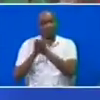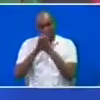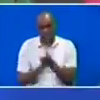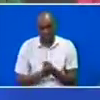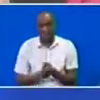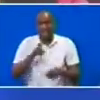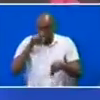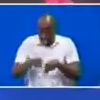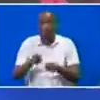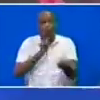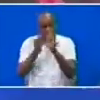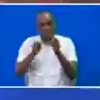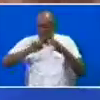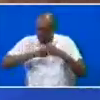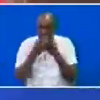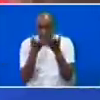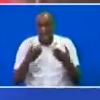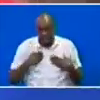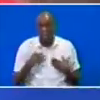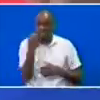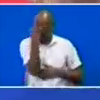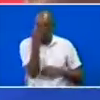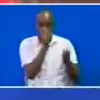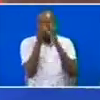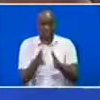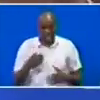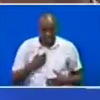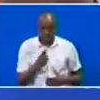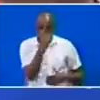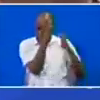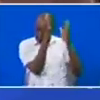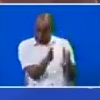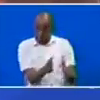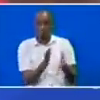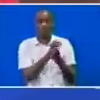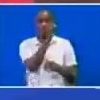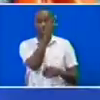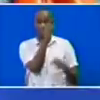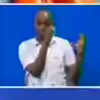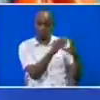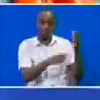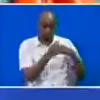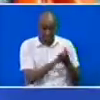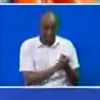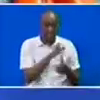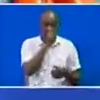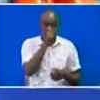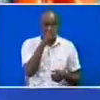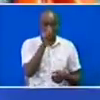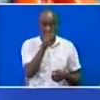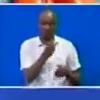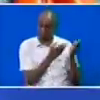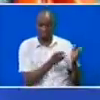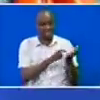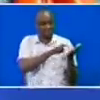Already the contest has taken shape as a three-horse race after one of the candidates on an ODM party ticket, Nassir Dolal,